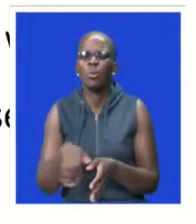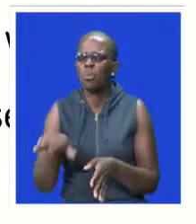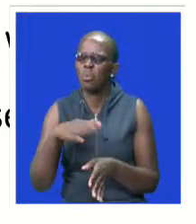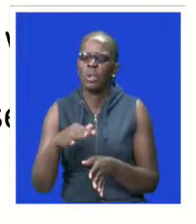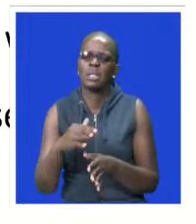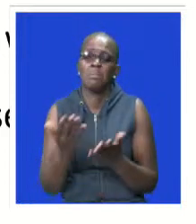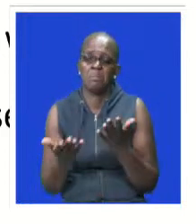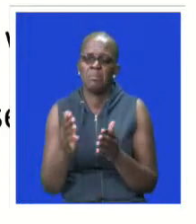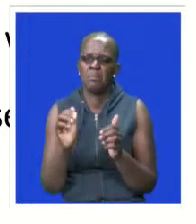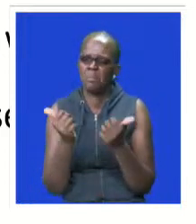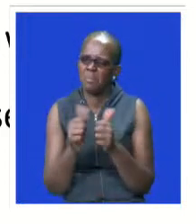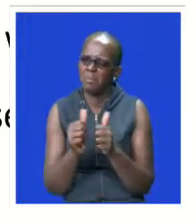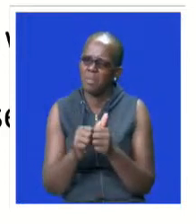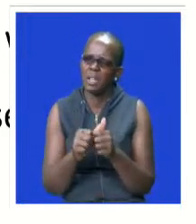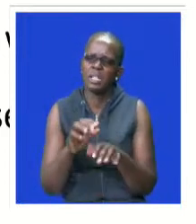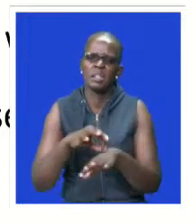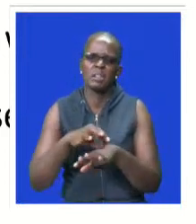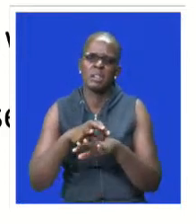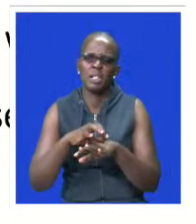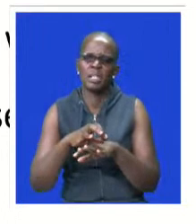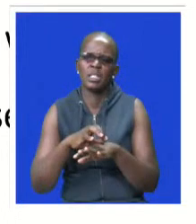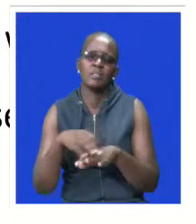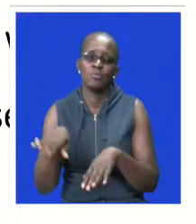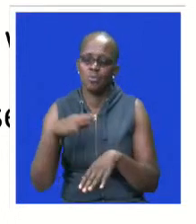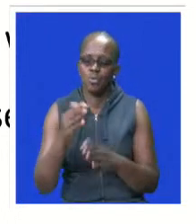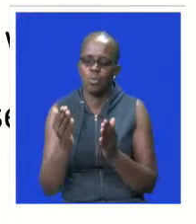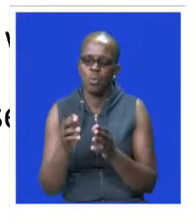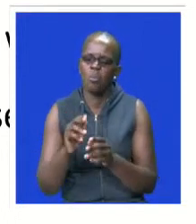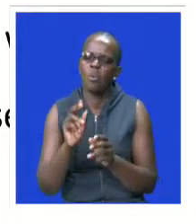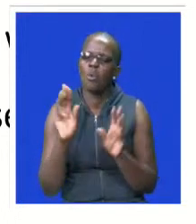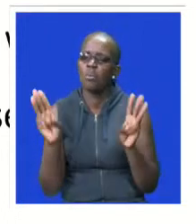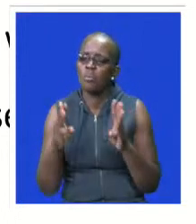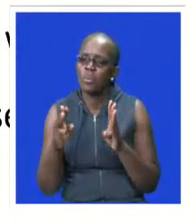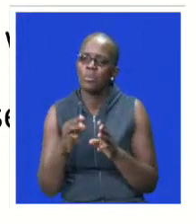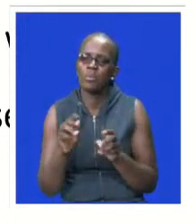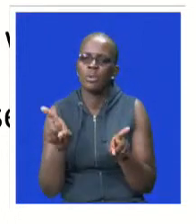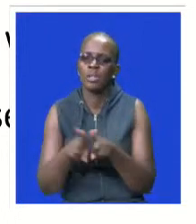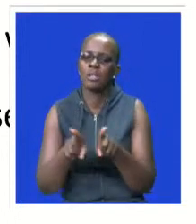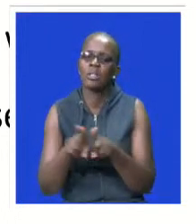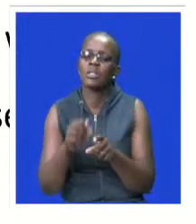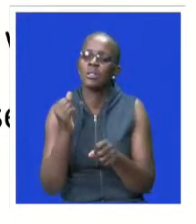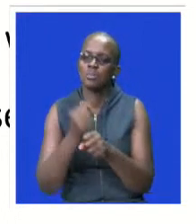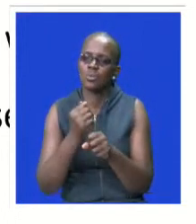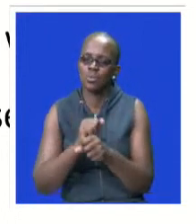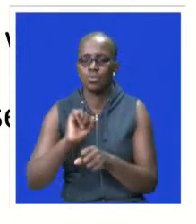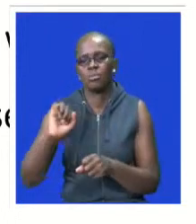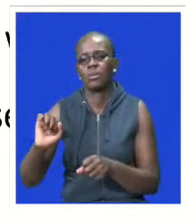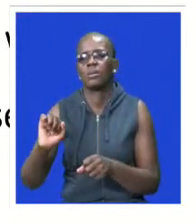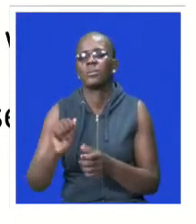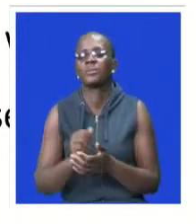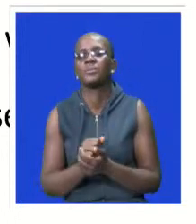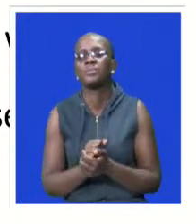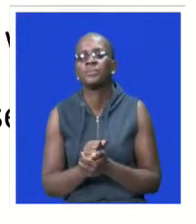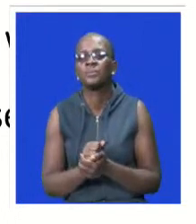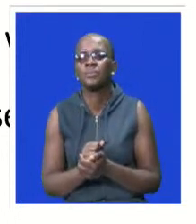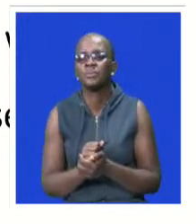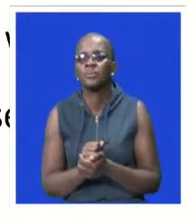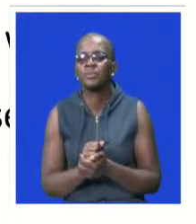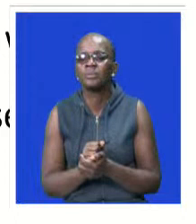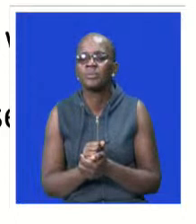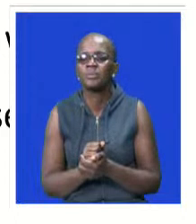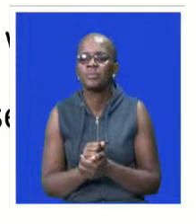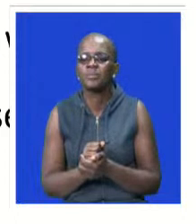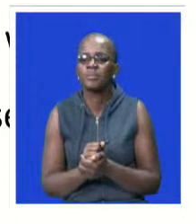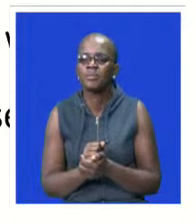of your schoolmates there. So here we're saying we have what? That's a